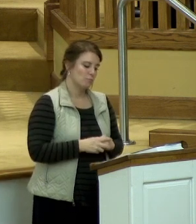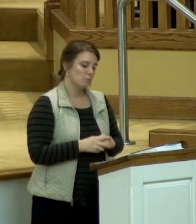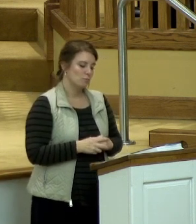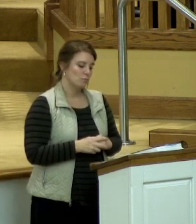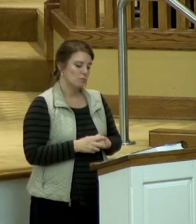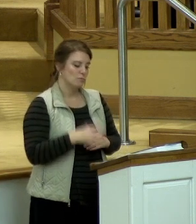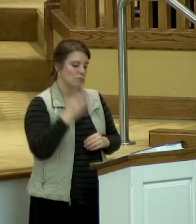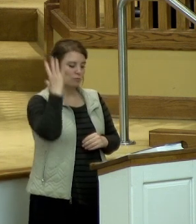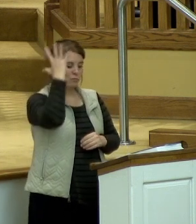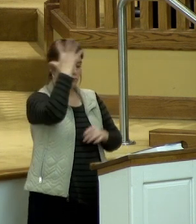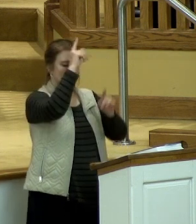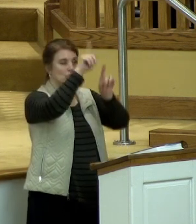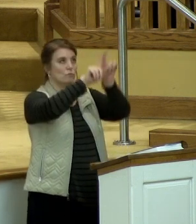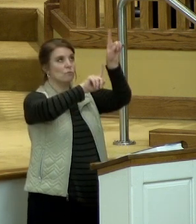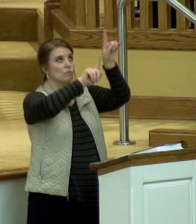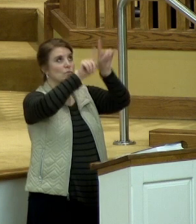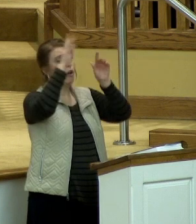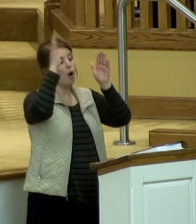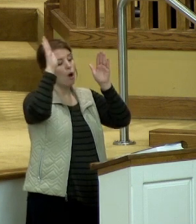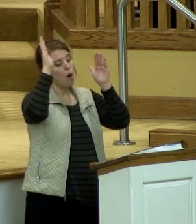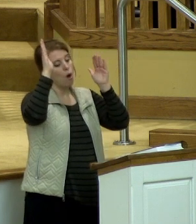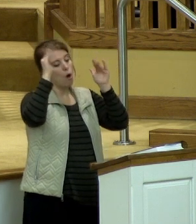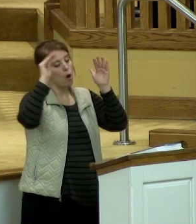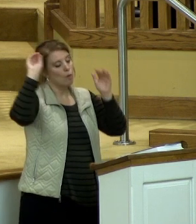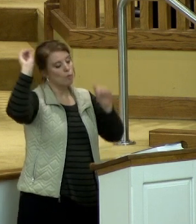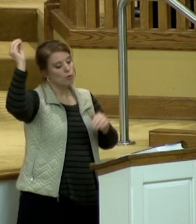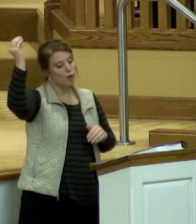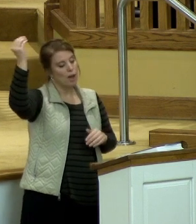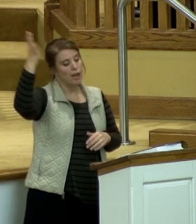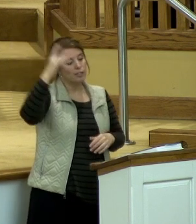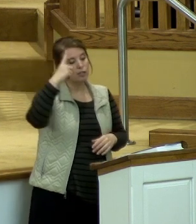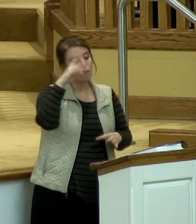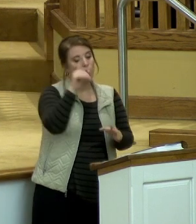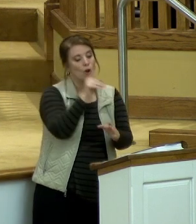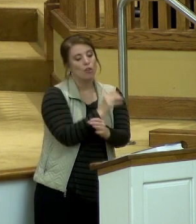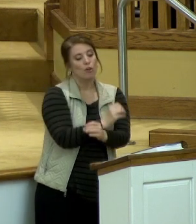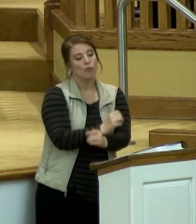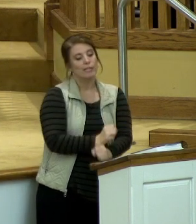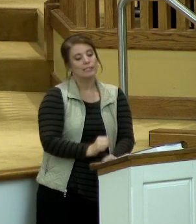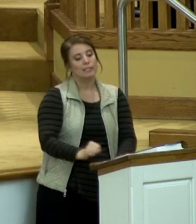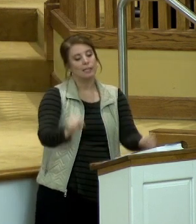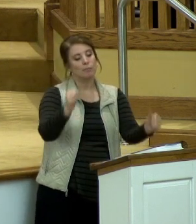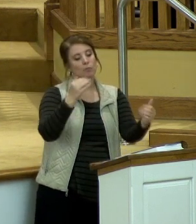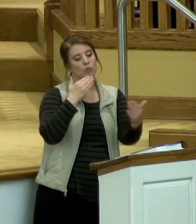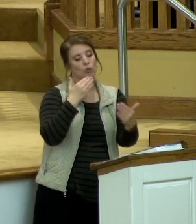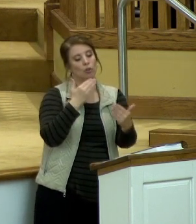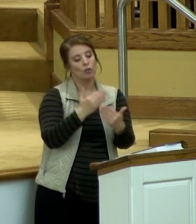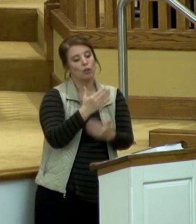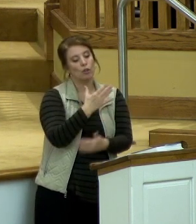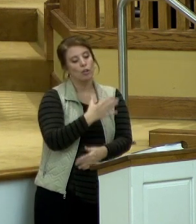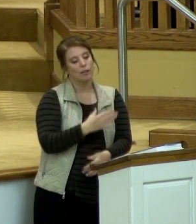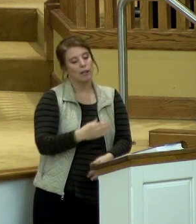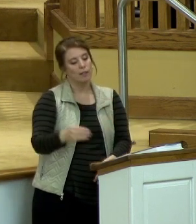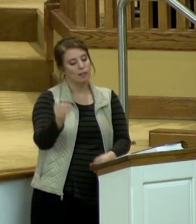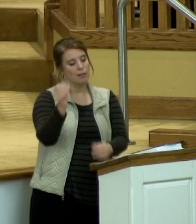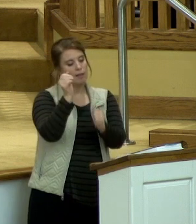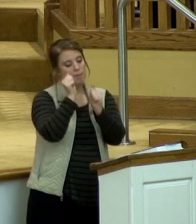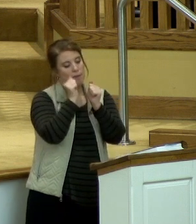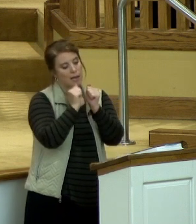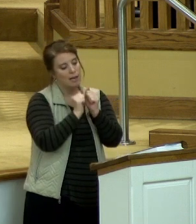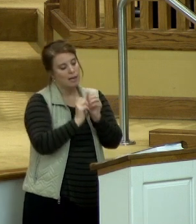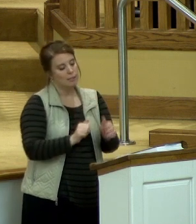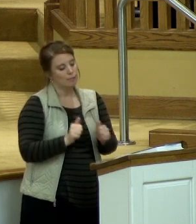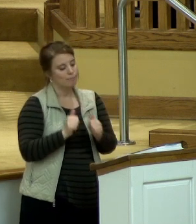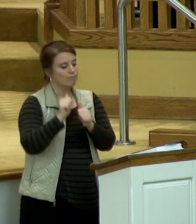Oh, beautiful star, the hope of grace for the redeemed, the good and the